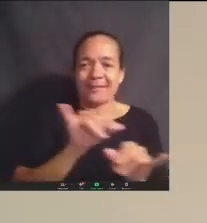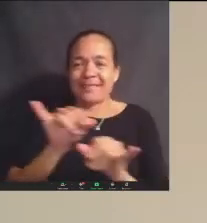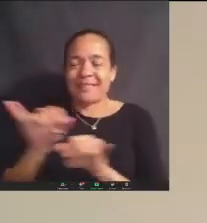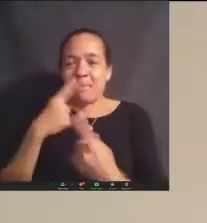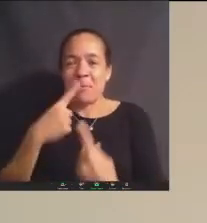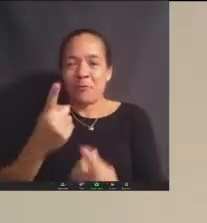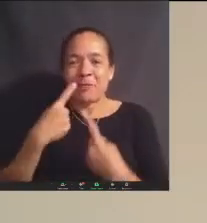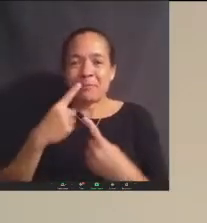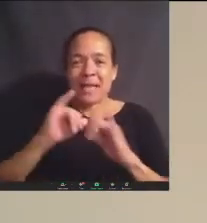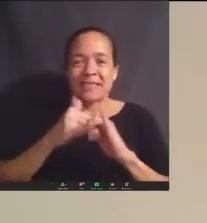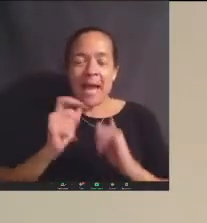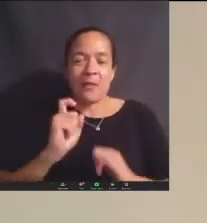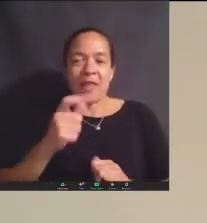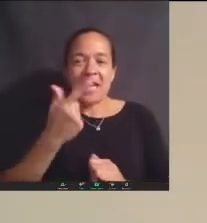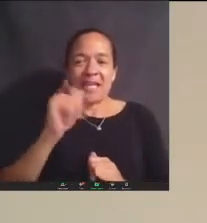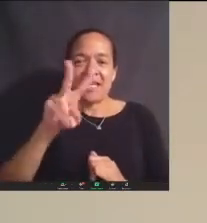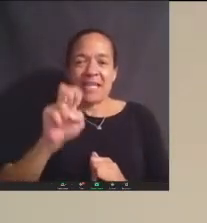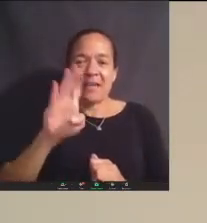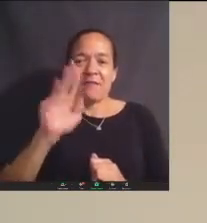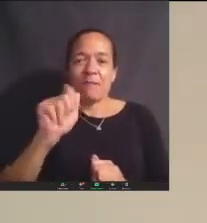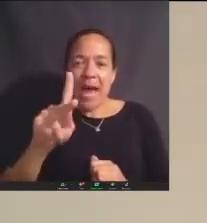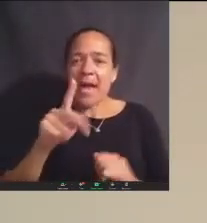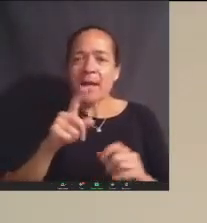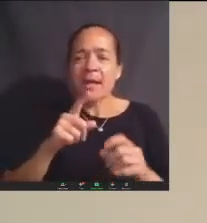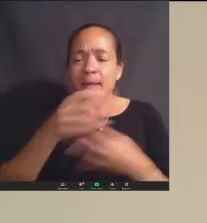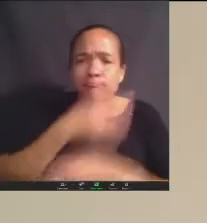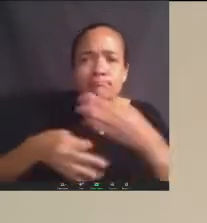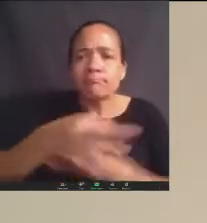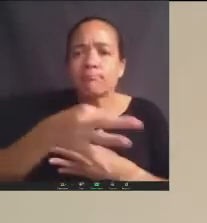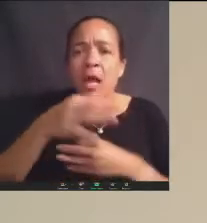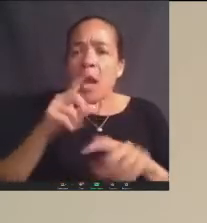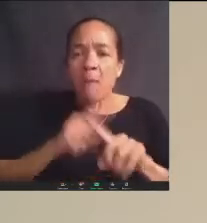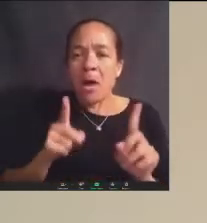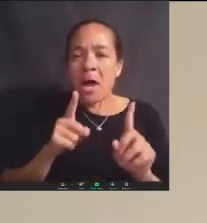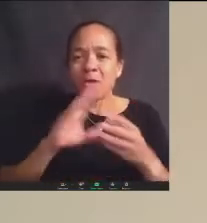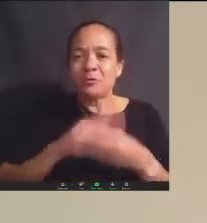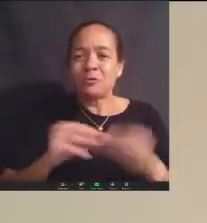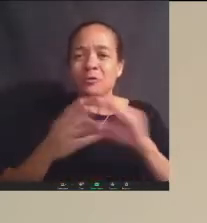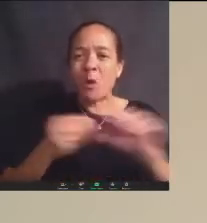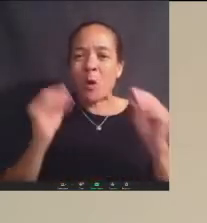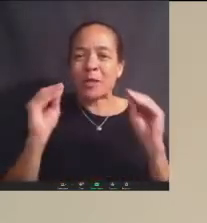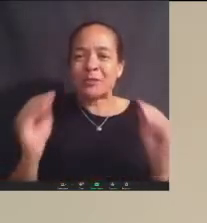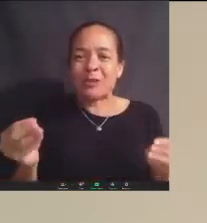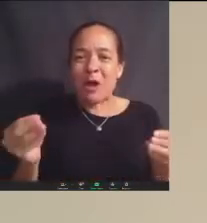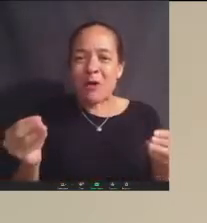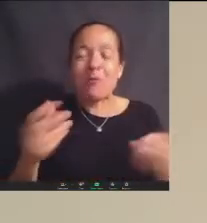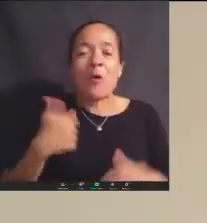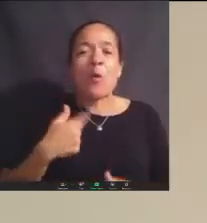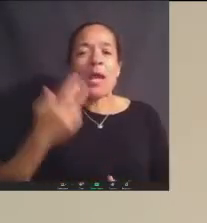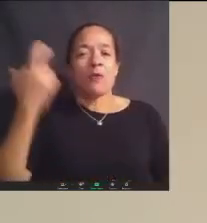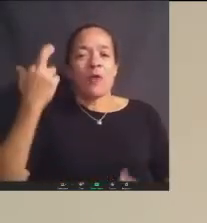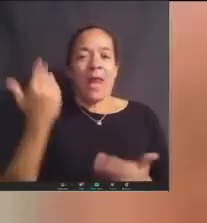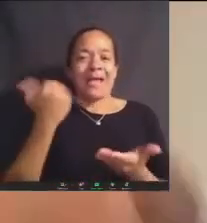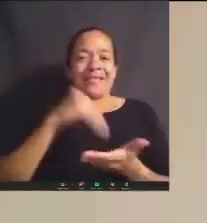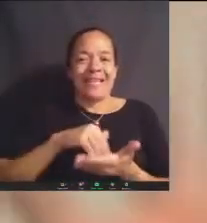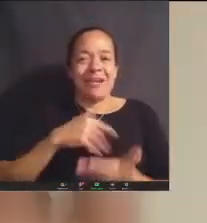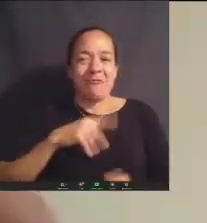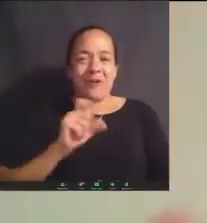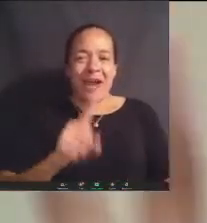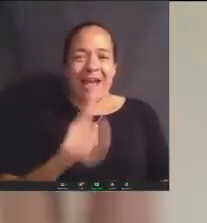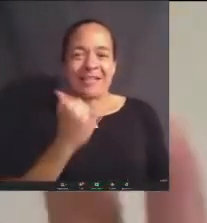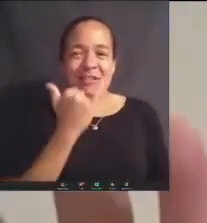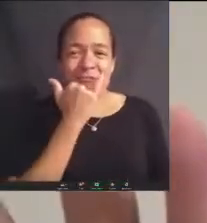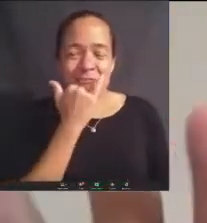narrative that is associated with Black men. Mm-hmm. We realized, again, we're on the wrong side of the question. And by the way, when we went public,